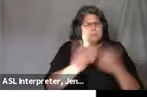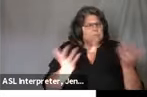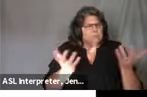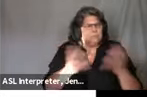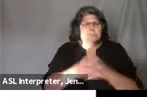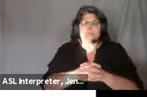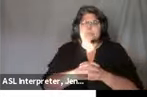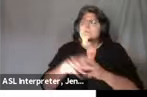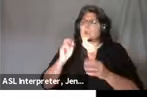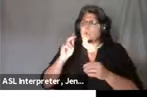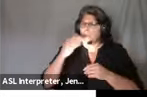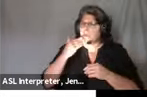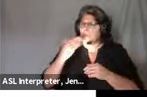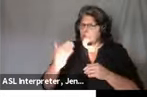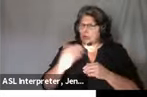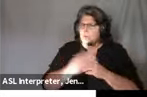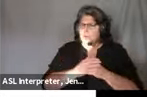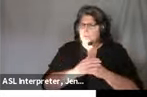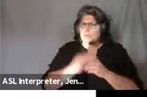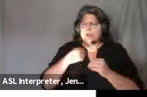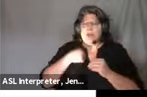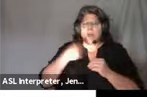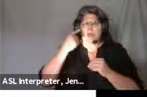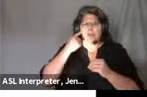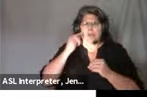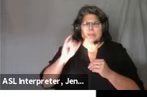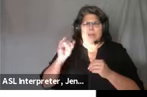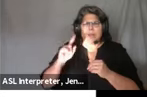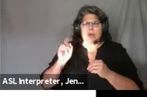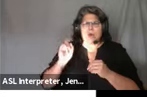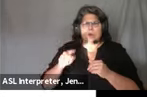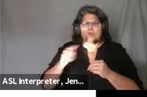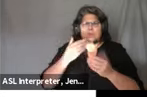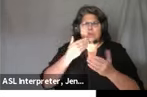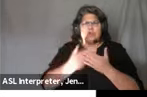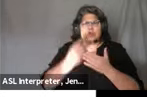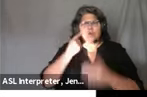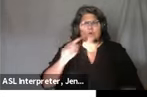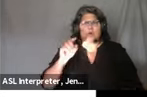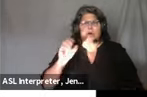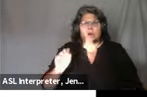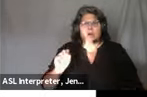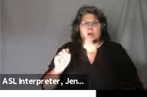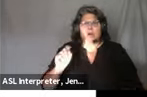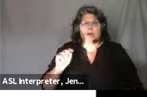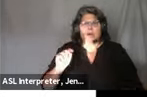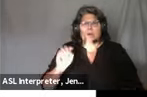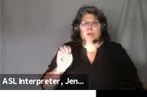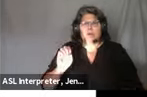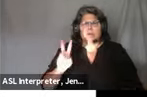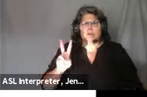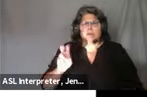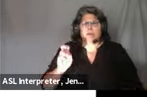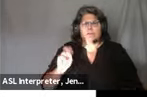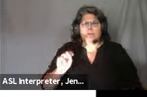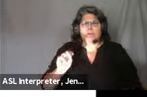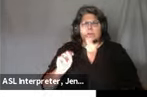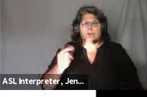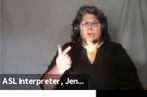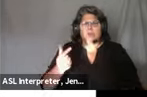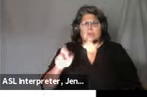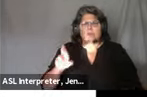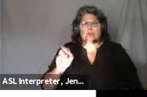Okay, thank you, Janet. I believe that question, it could be for Stephen Grover of Stephen Grover and Associates.